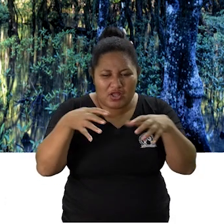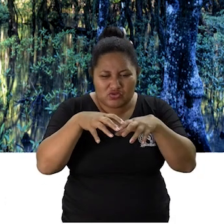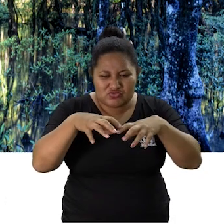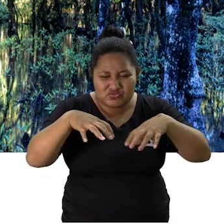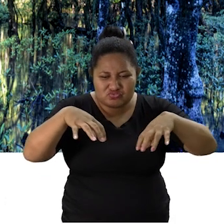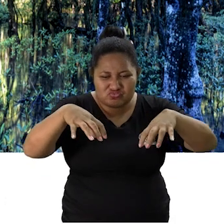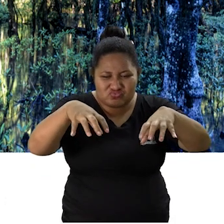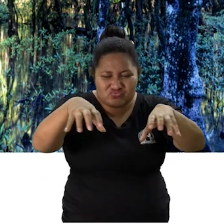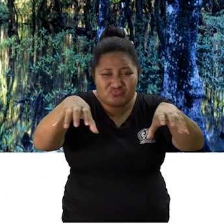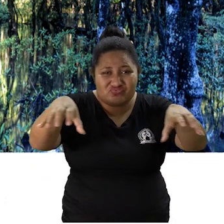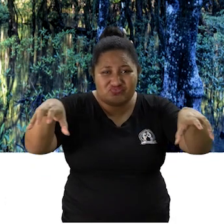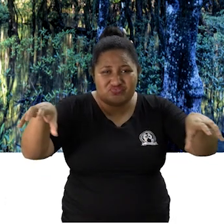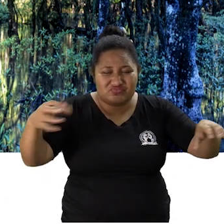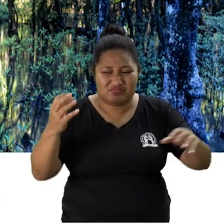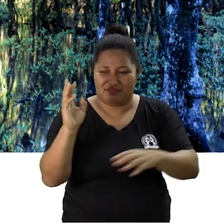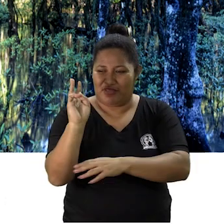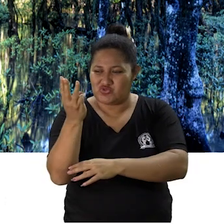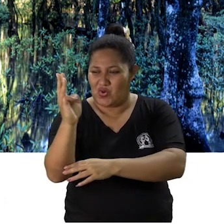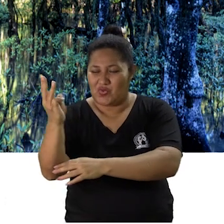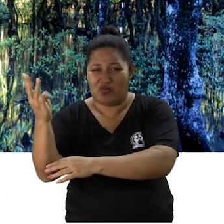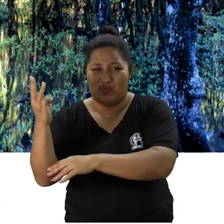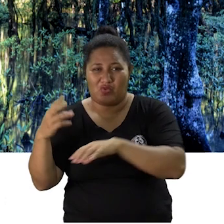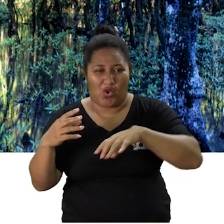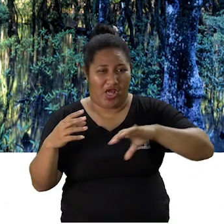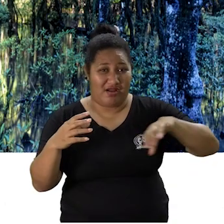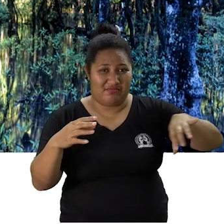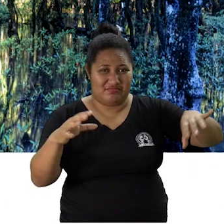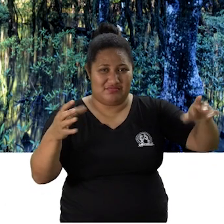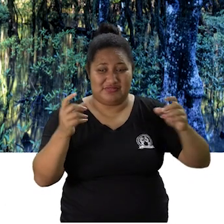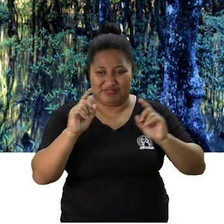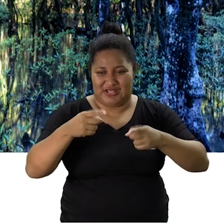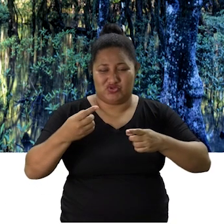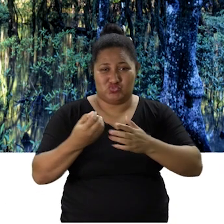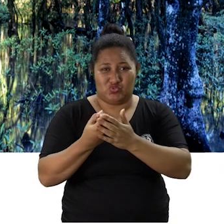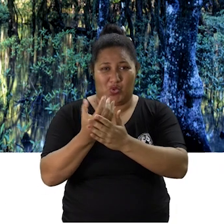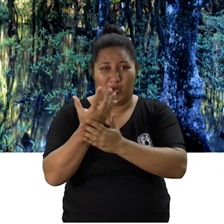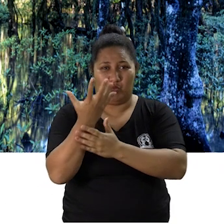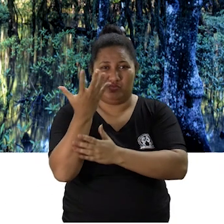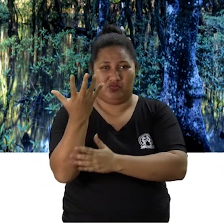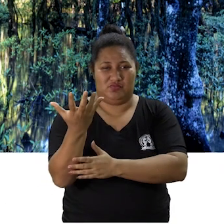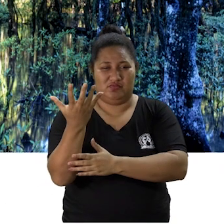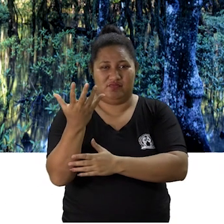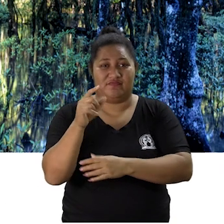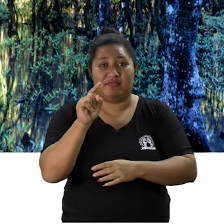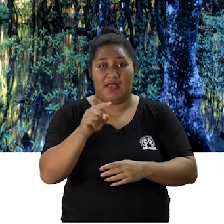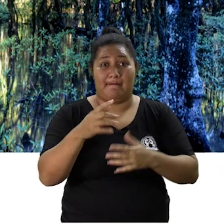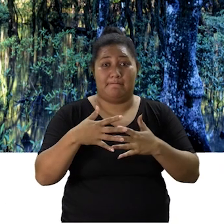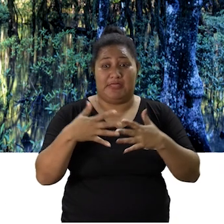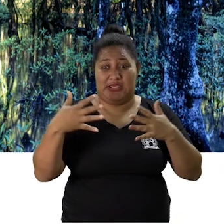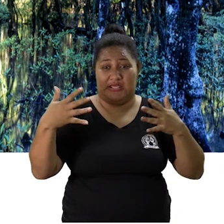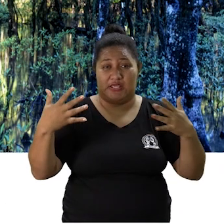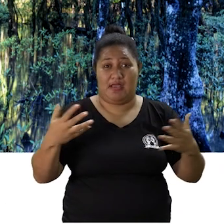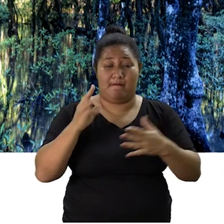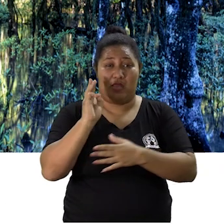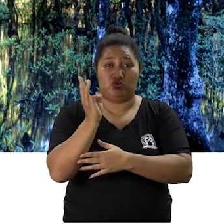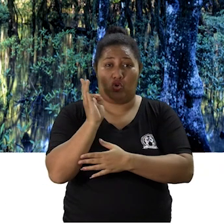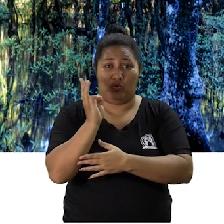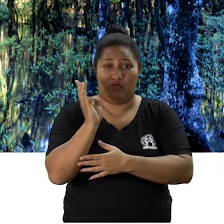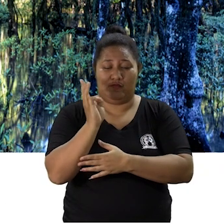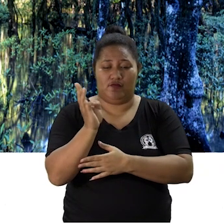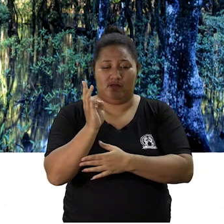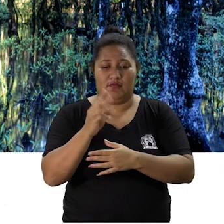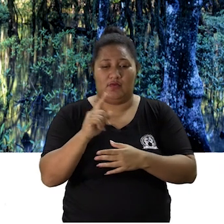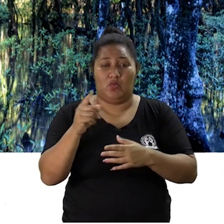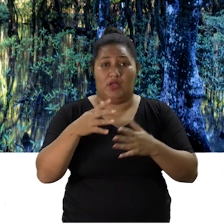bloom and starting to grow. And then there's the bigger mangroves,